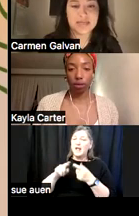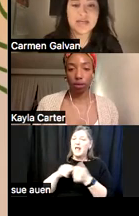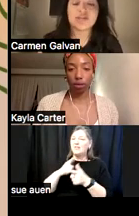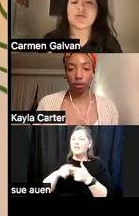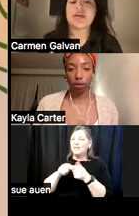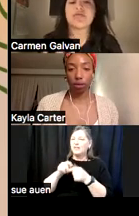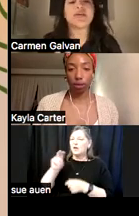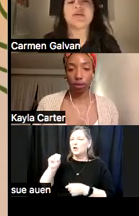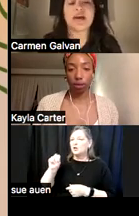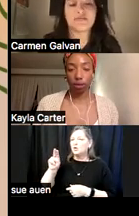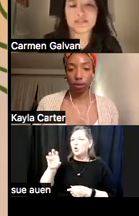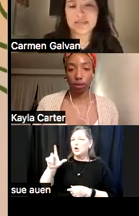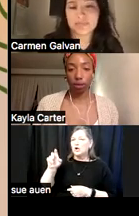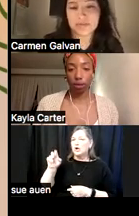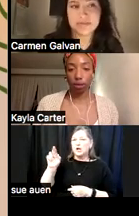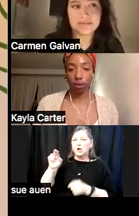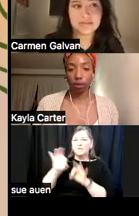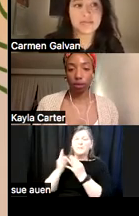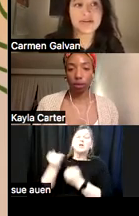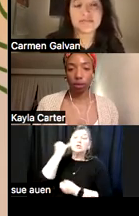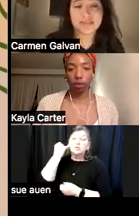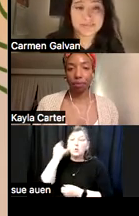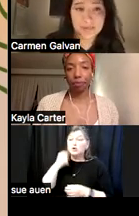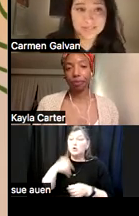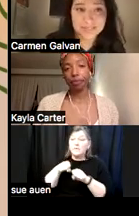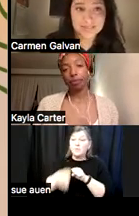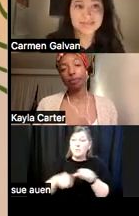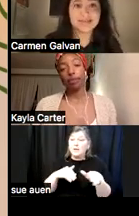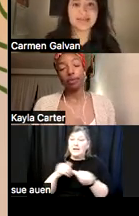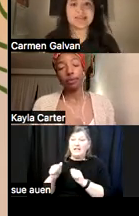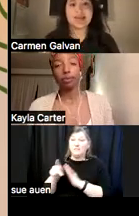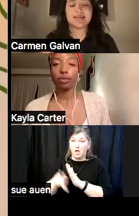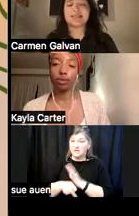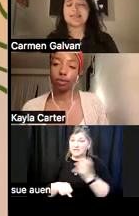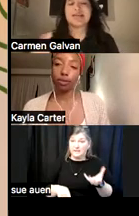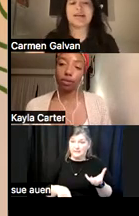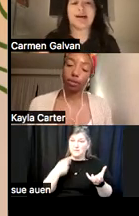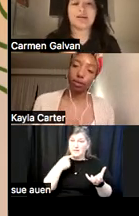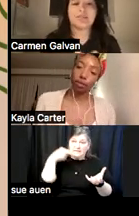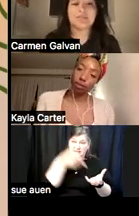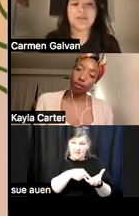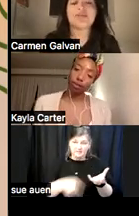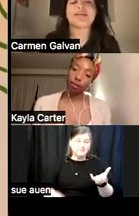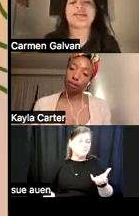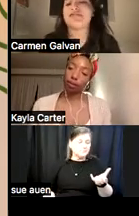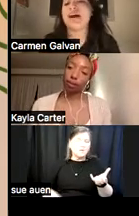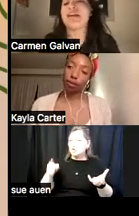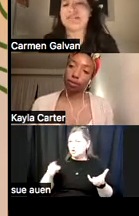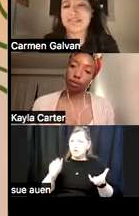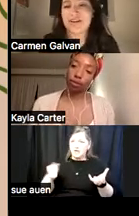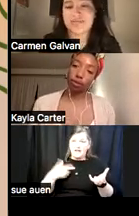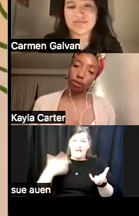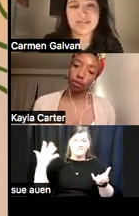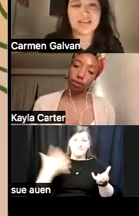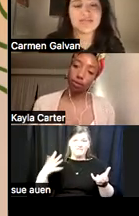family? So if you have, for example, a bereavement leave policy that says you can get